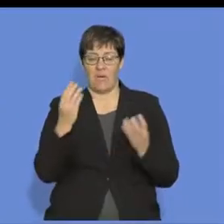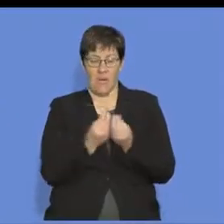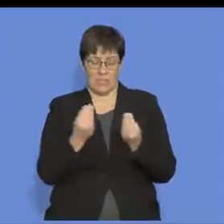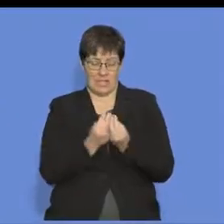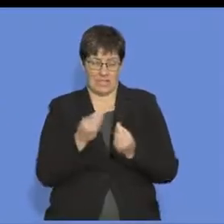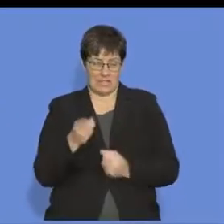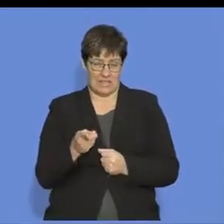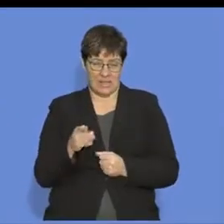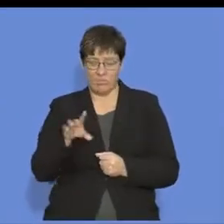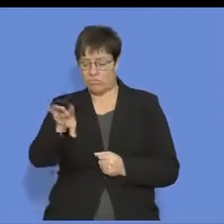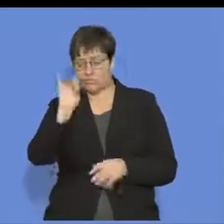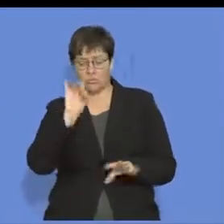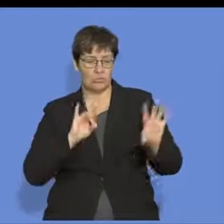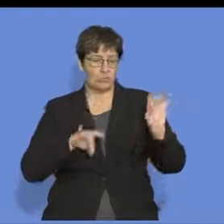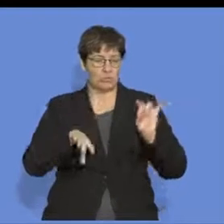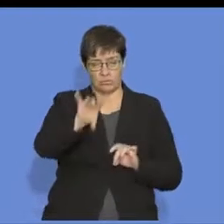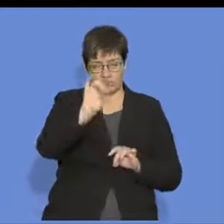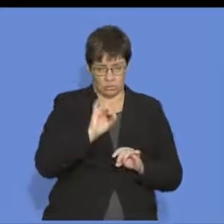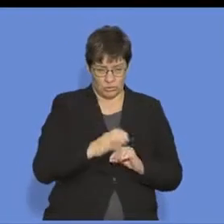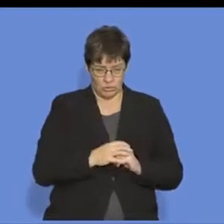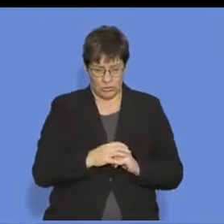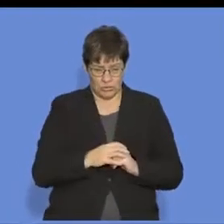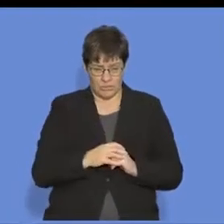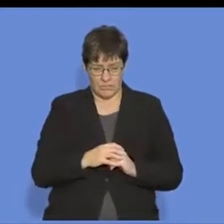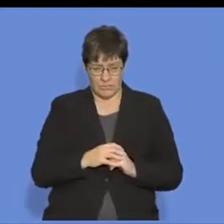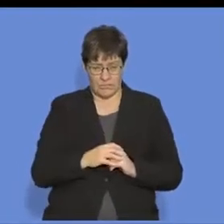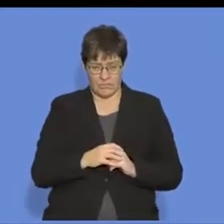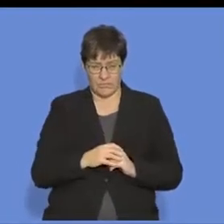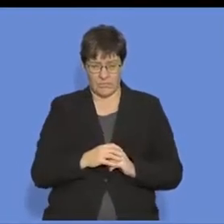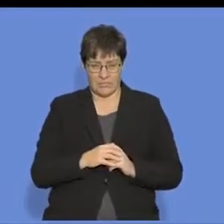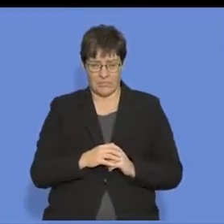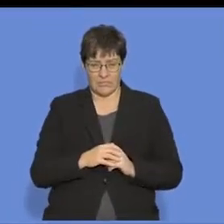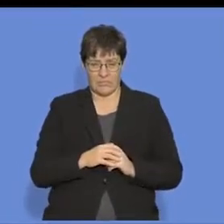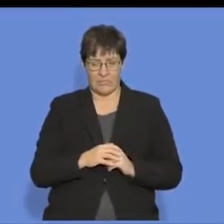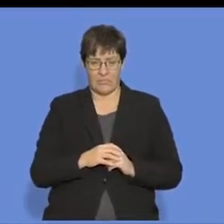When you have objects to choose from,